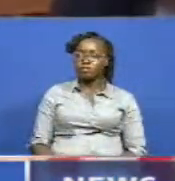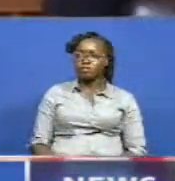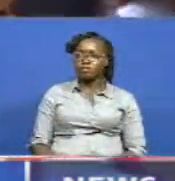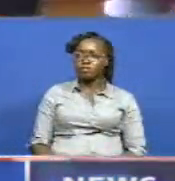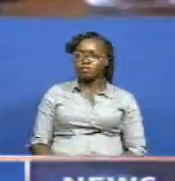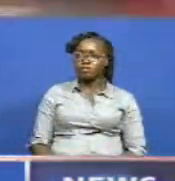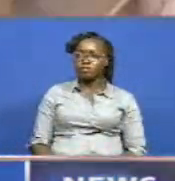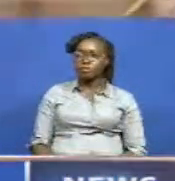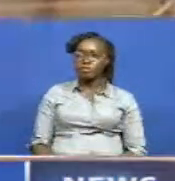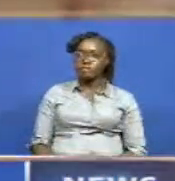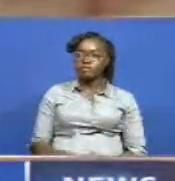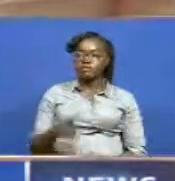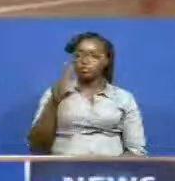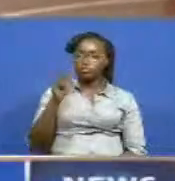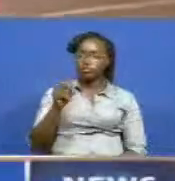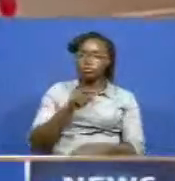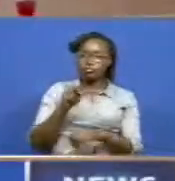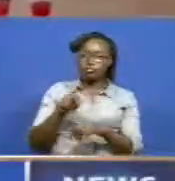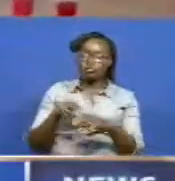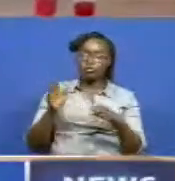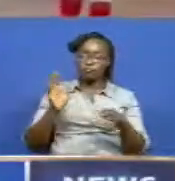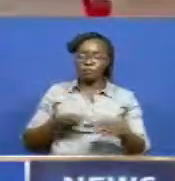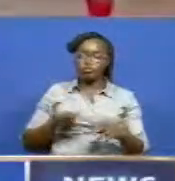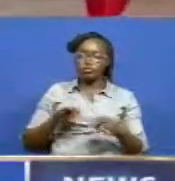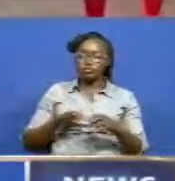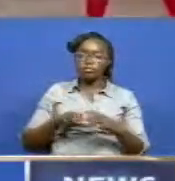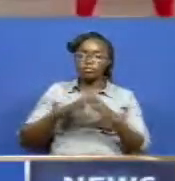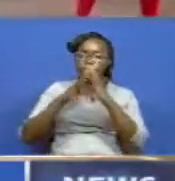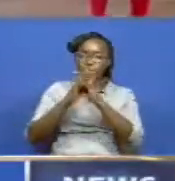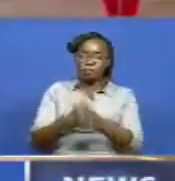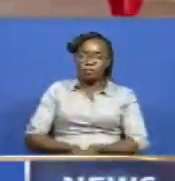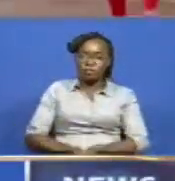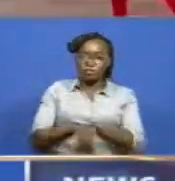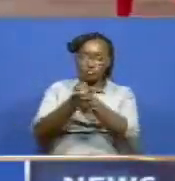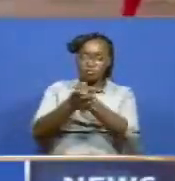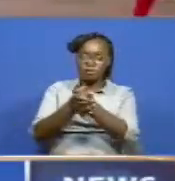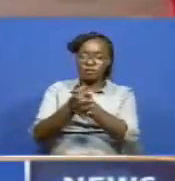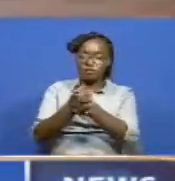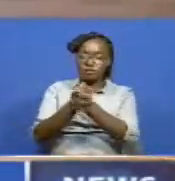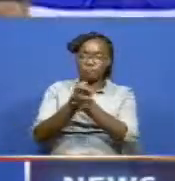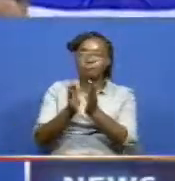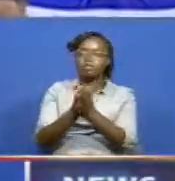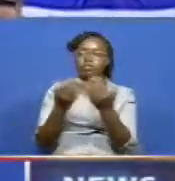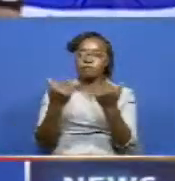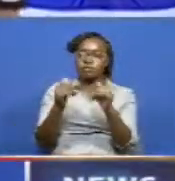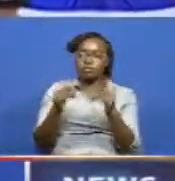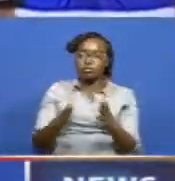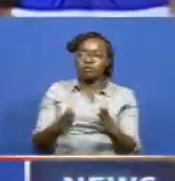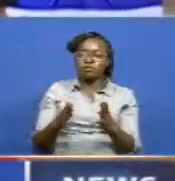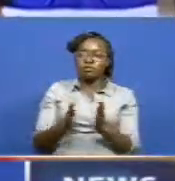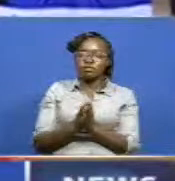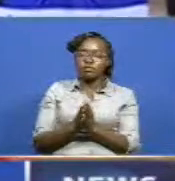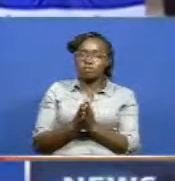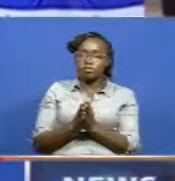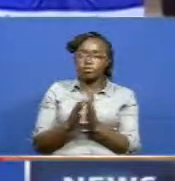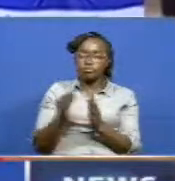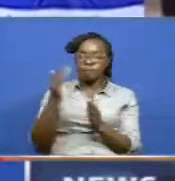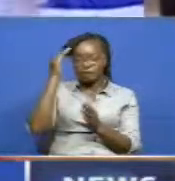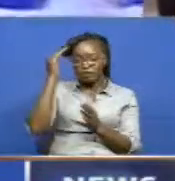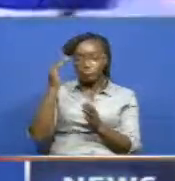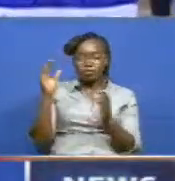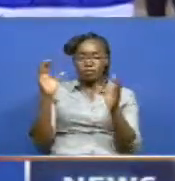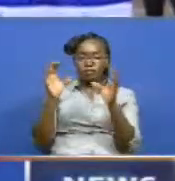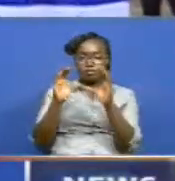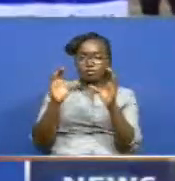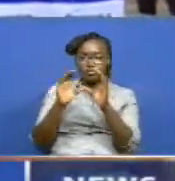20 national women volleyball team players have been in training camp at Kasarani under the tutelage of head coach Paul Bitok and a team of